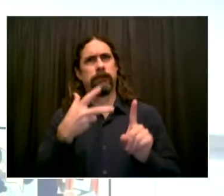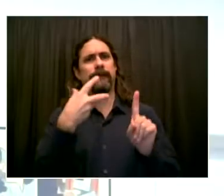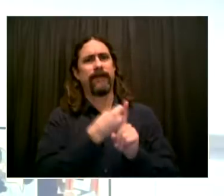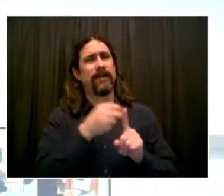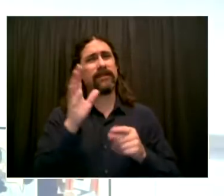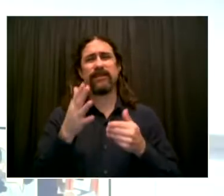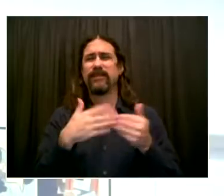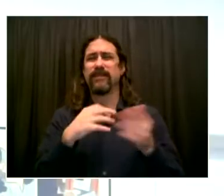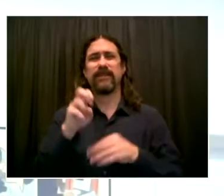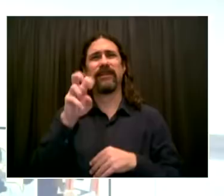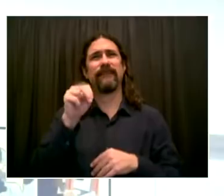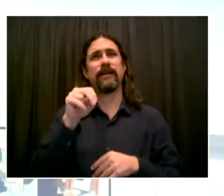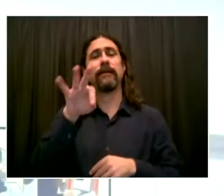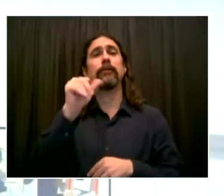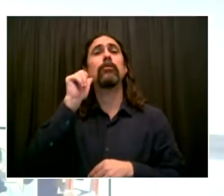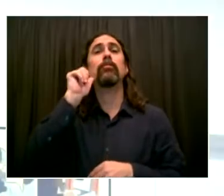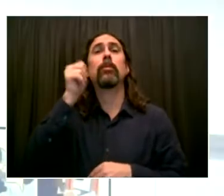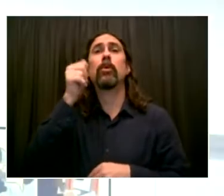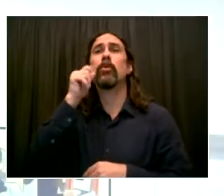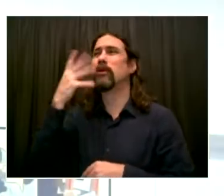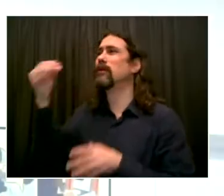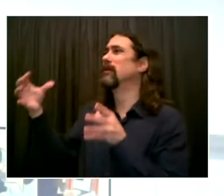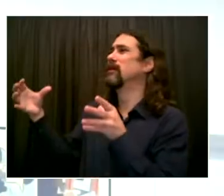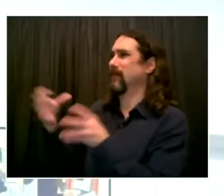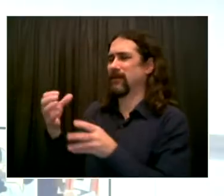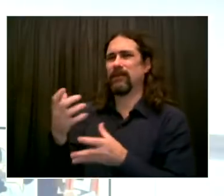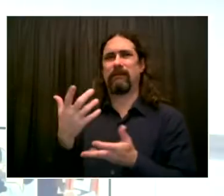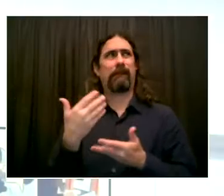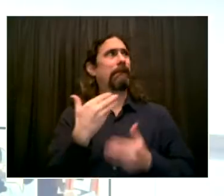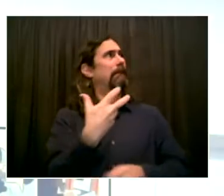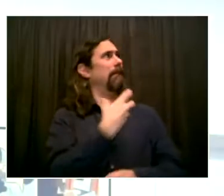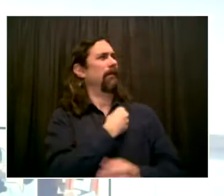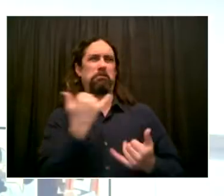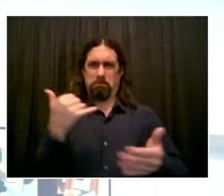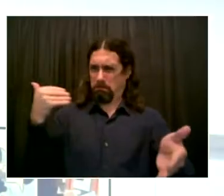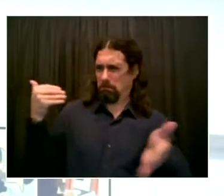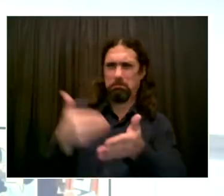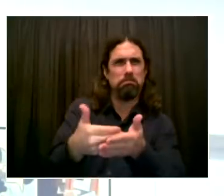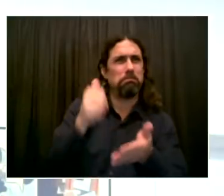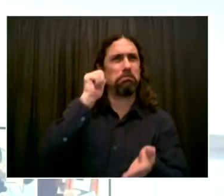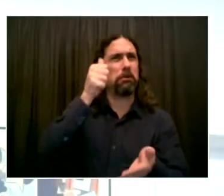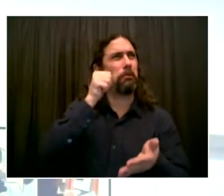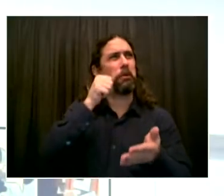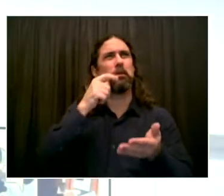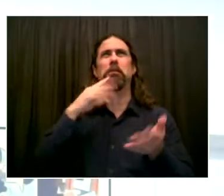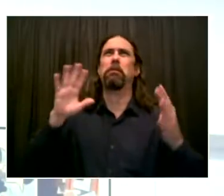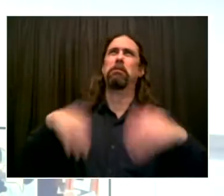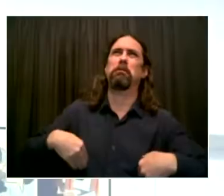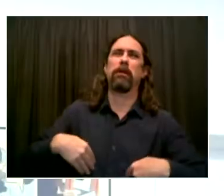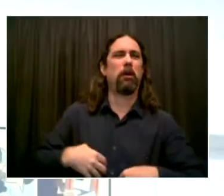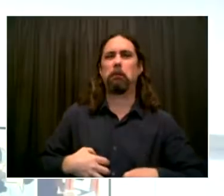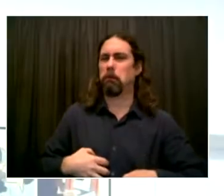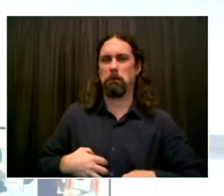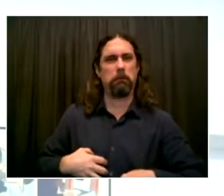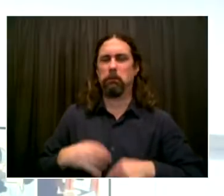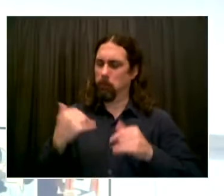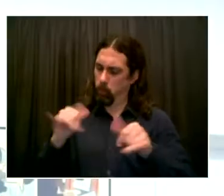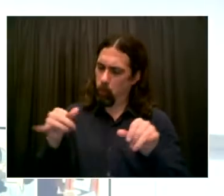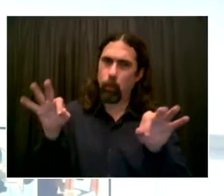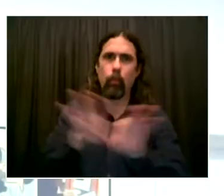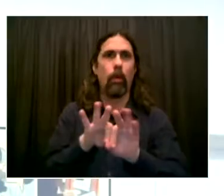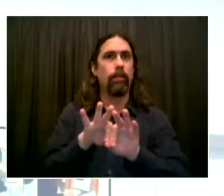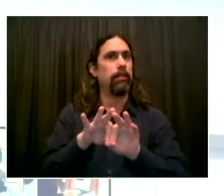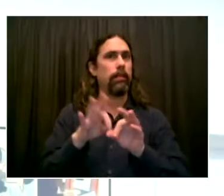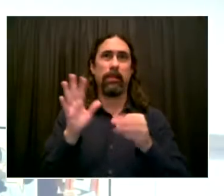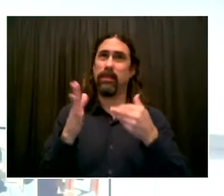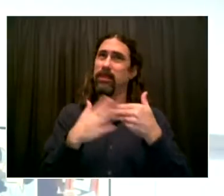every day is a good day to get vaccinated, whether for your first dose or your booster, because you'll start to build your immunity,